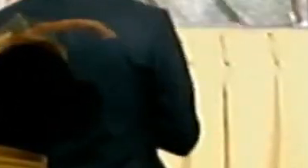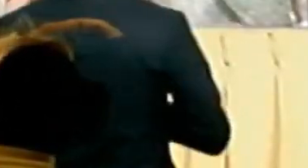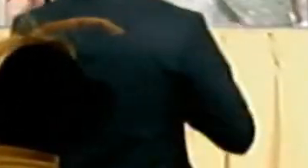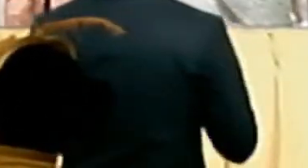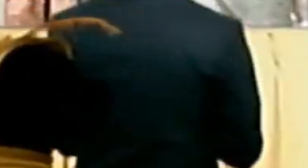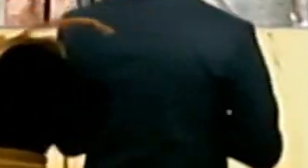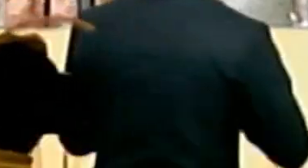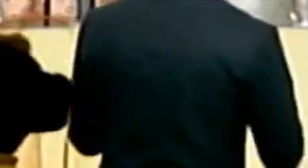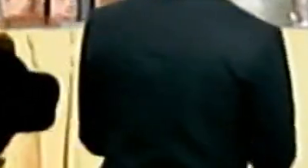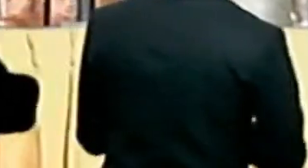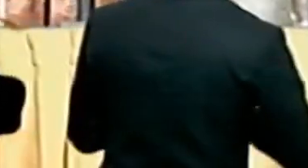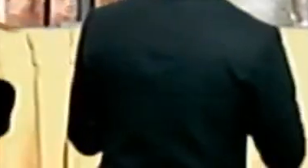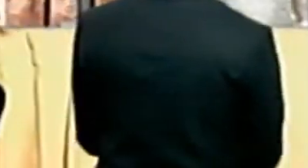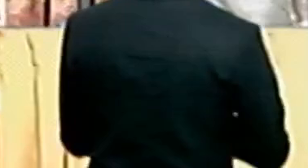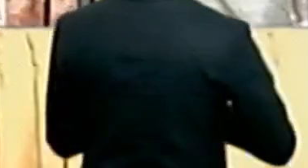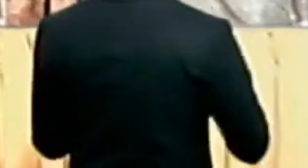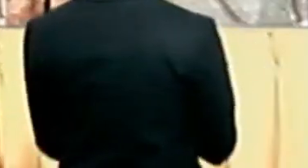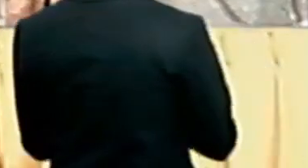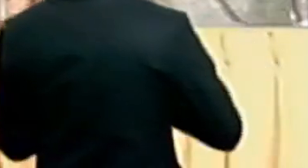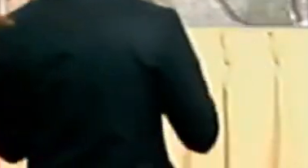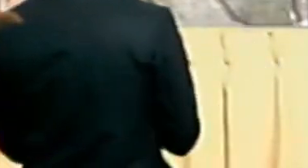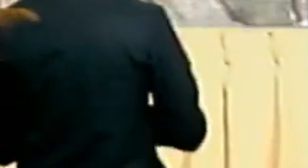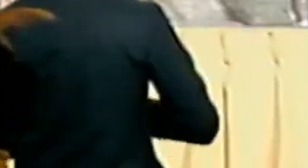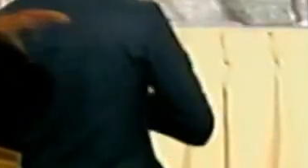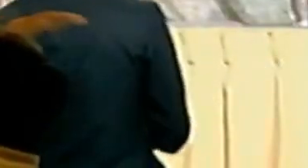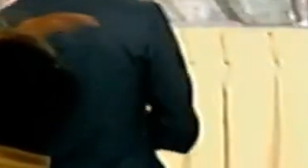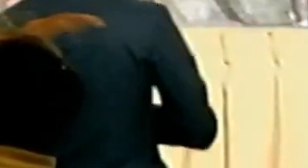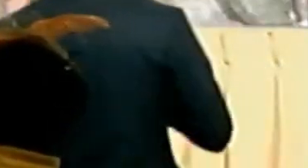Hallelujah, in Jesus' great